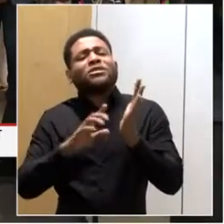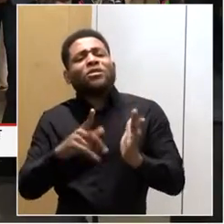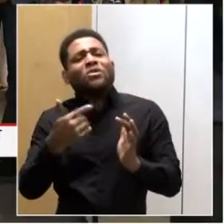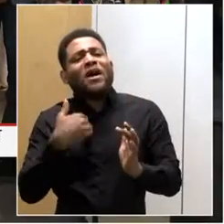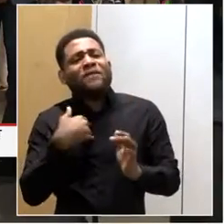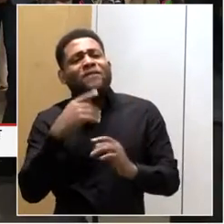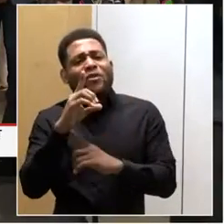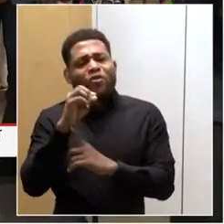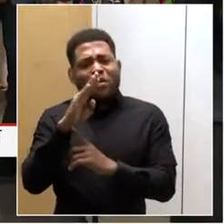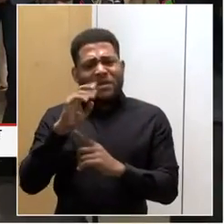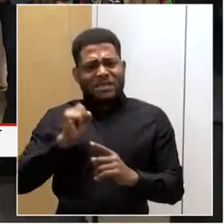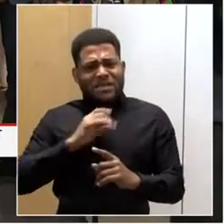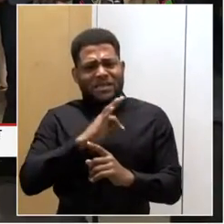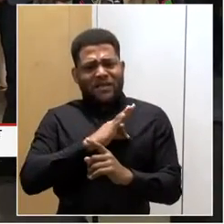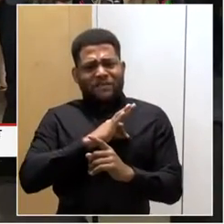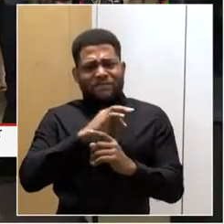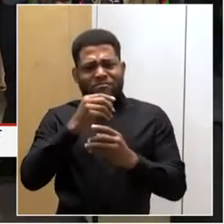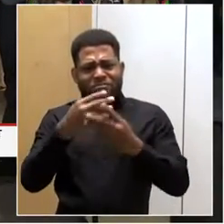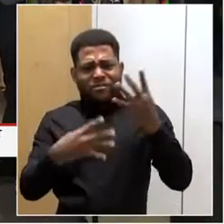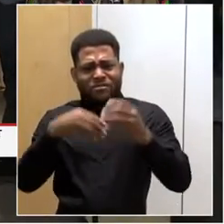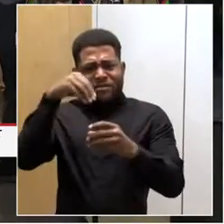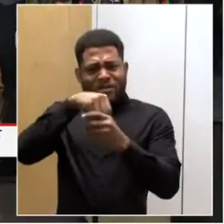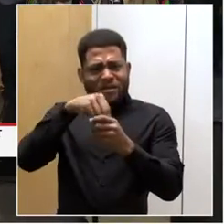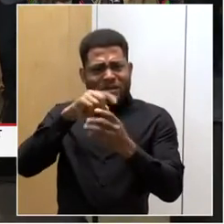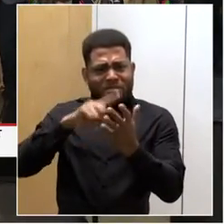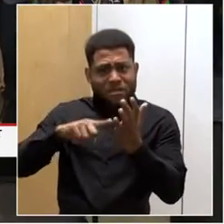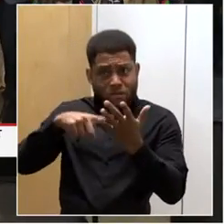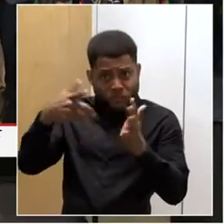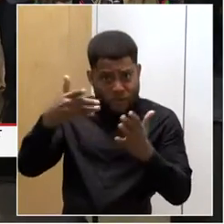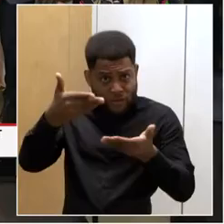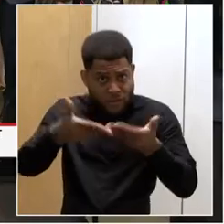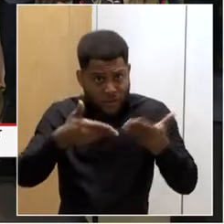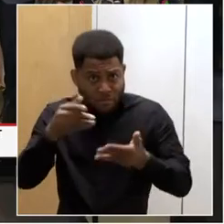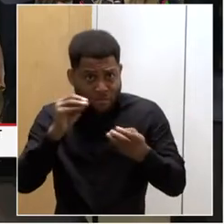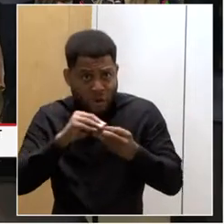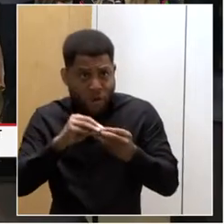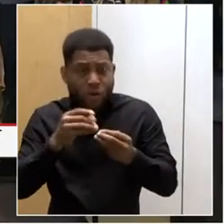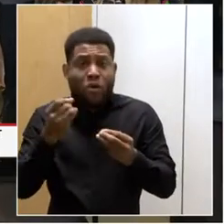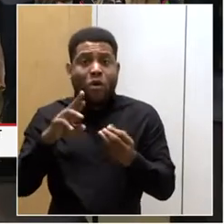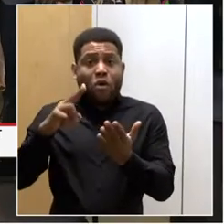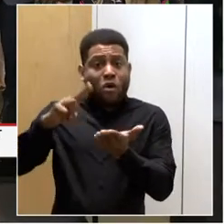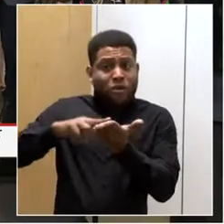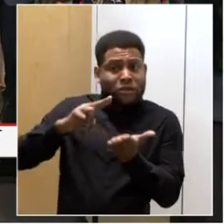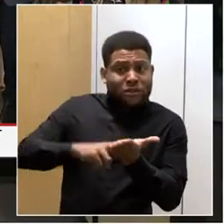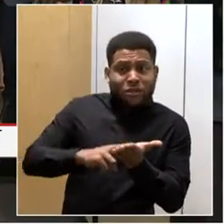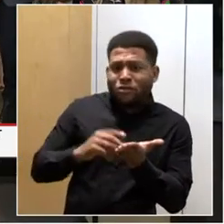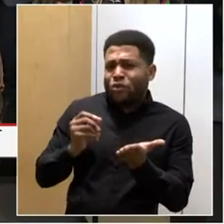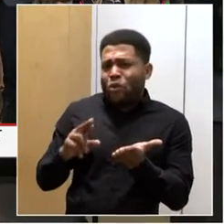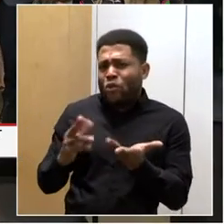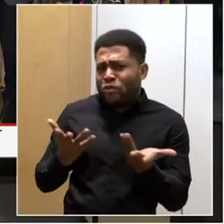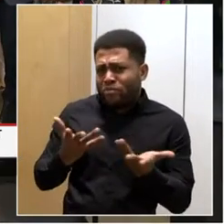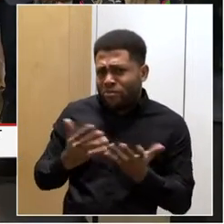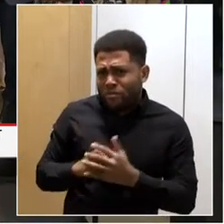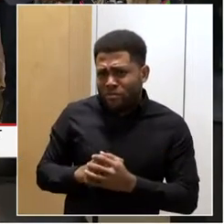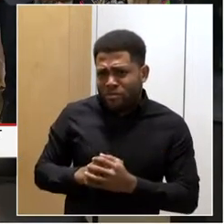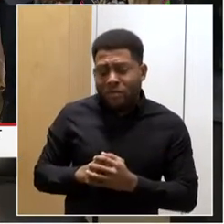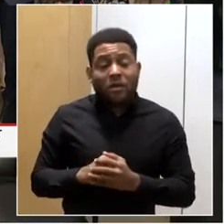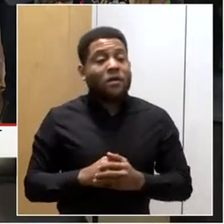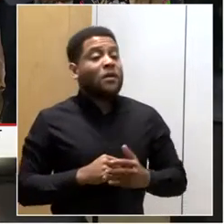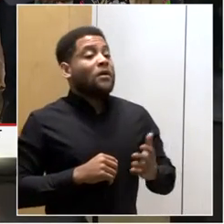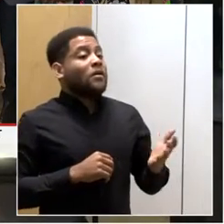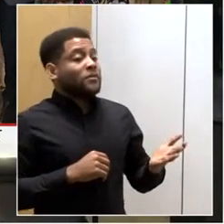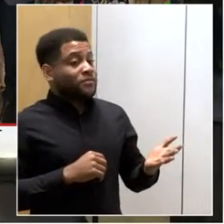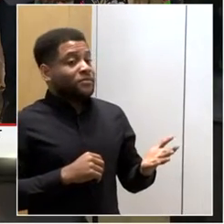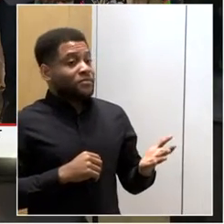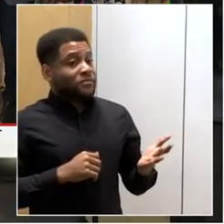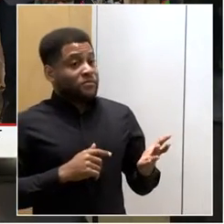you anticipate hiring more third-party inspectors to fill this need and the deadline? To fill the deadline for what?